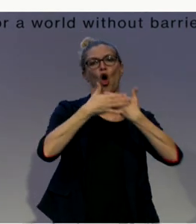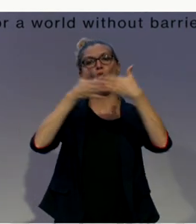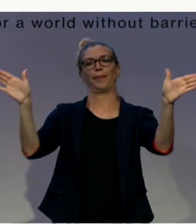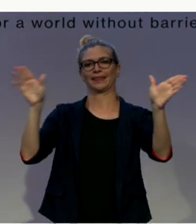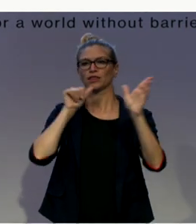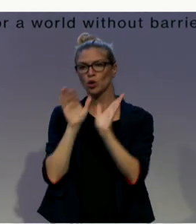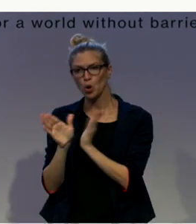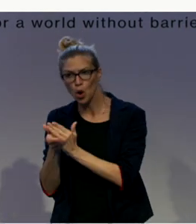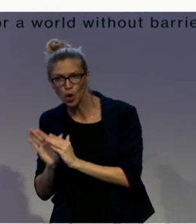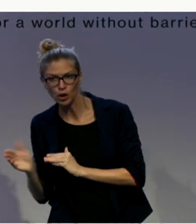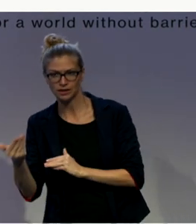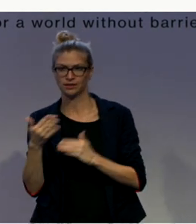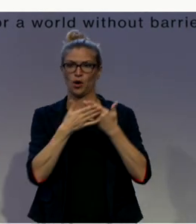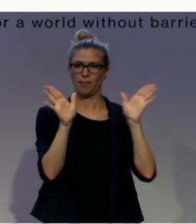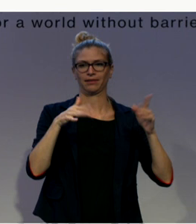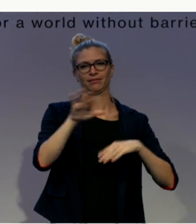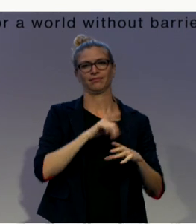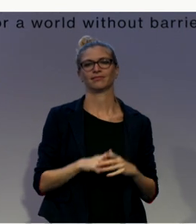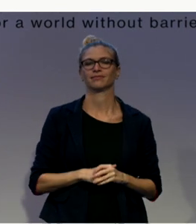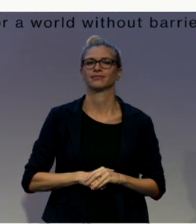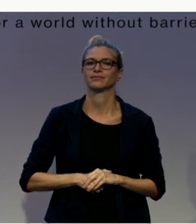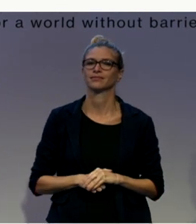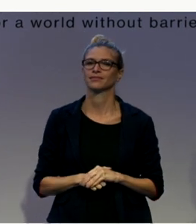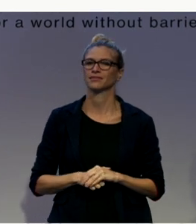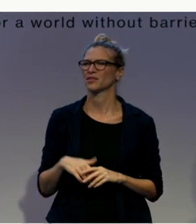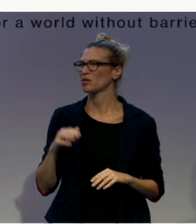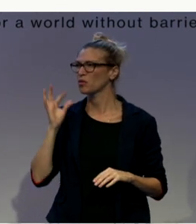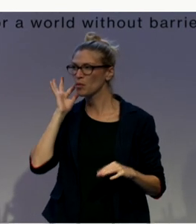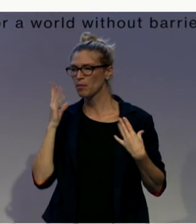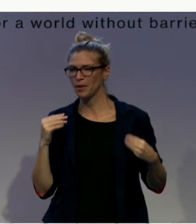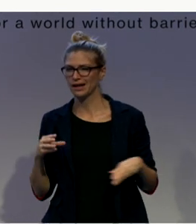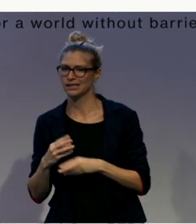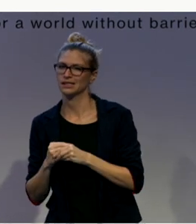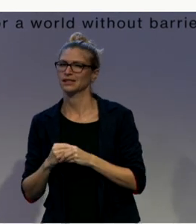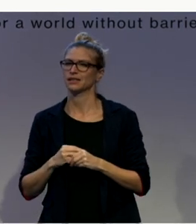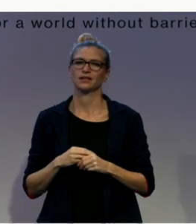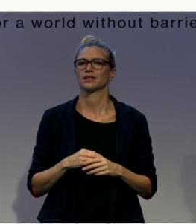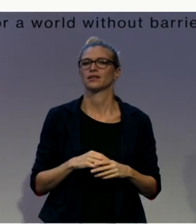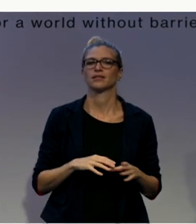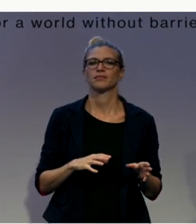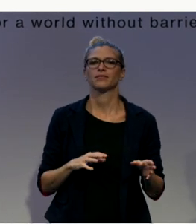The most difficult thing is changing mentalities. I